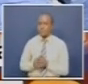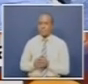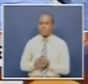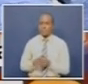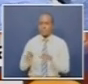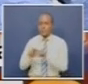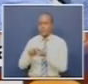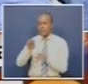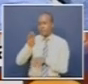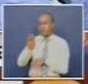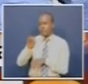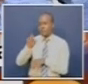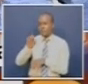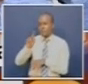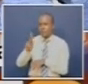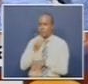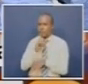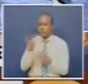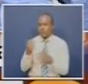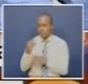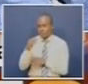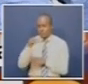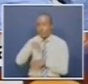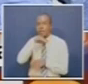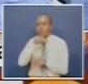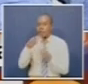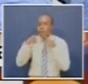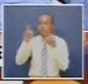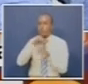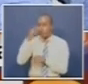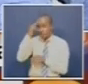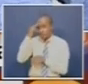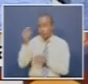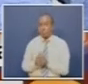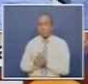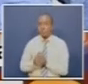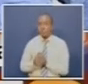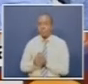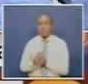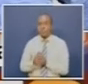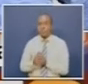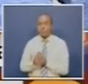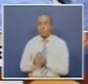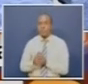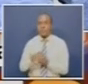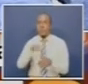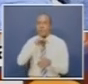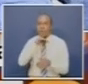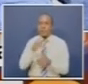As Barak said, Raila Odinga said it in Narok recently. Buddy Twalib might have said it. Neither Raila